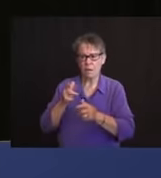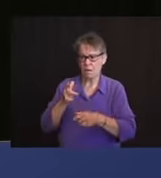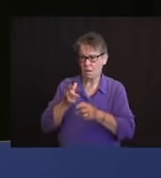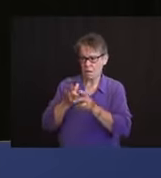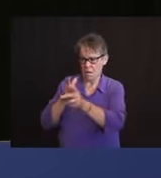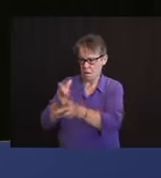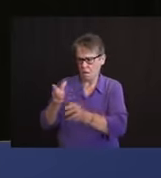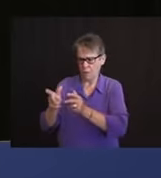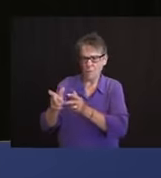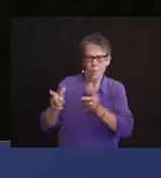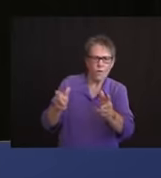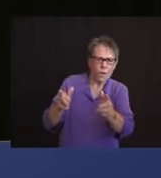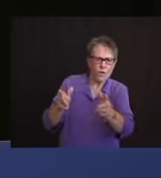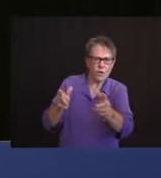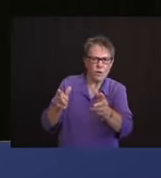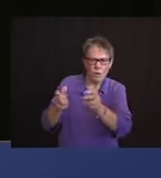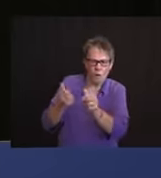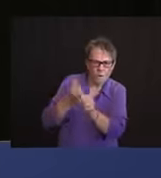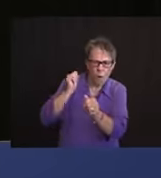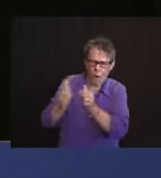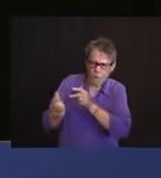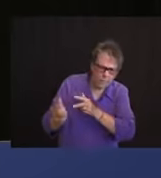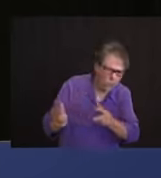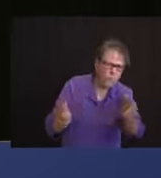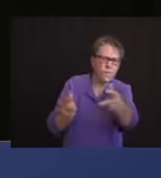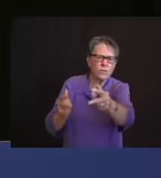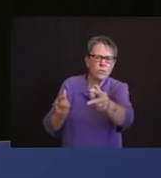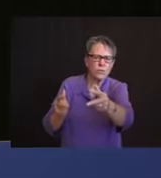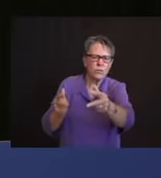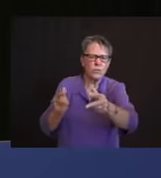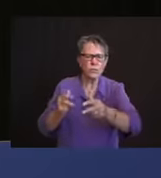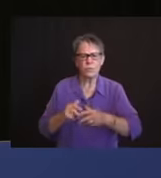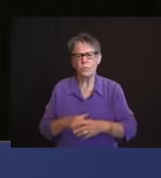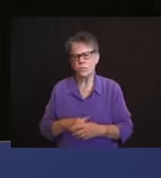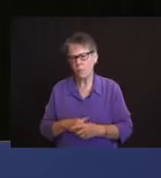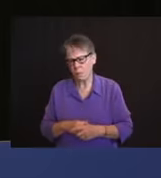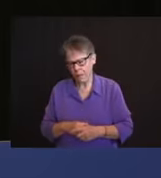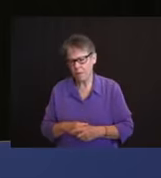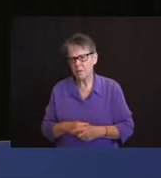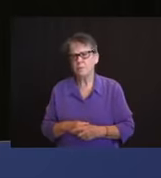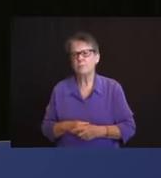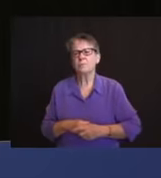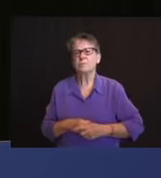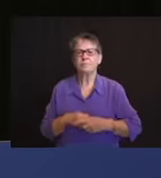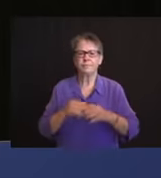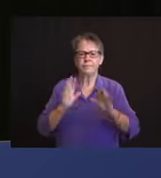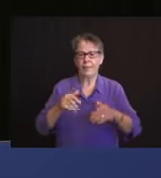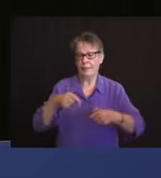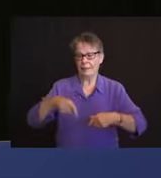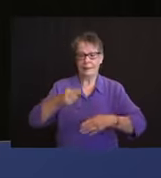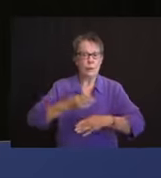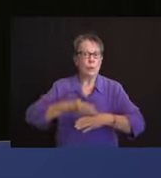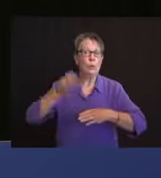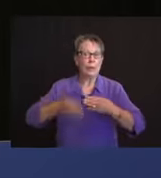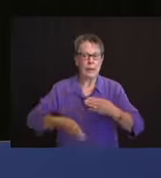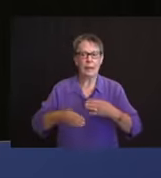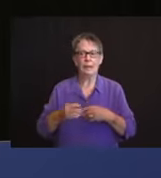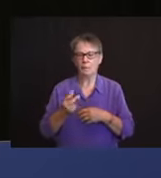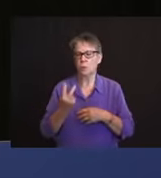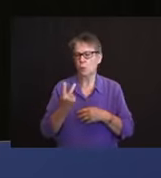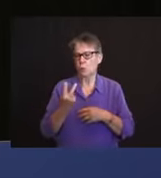asking, Governor. With regards to our weekend, we did have 2 incidents, to the governor's point. One was a subject arrested for